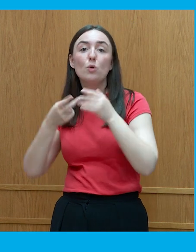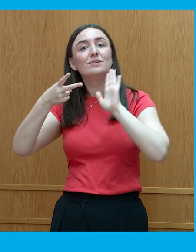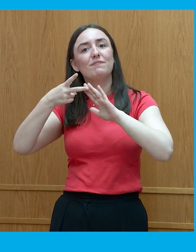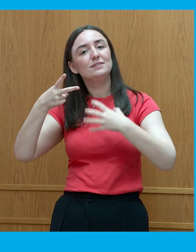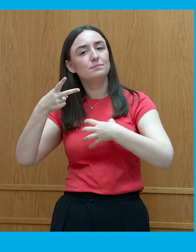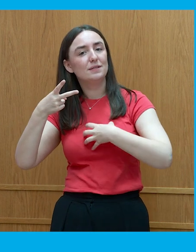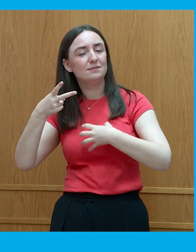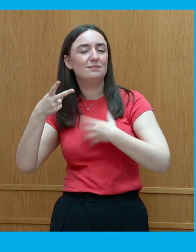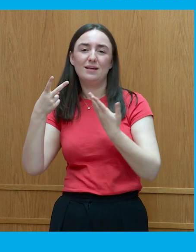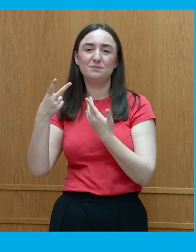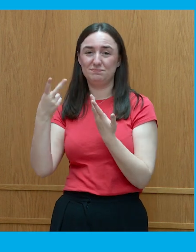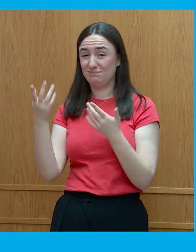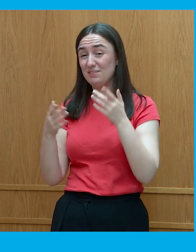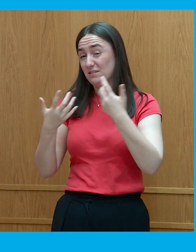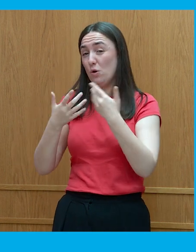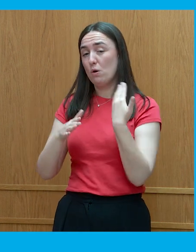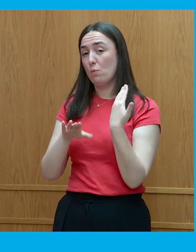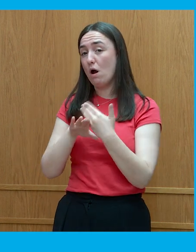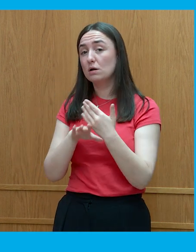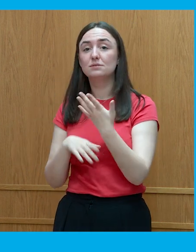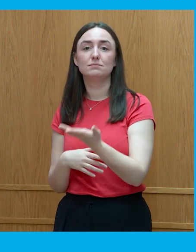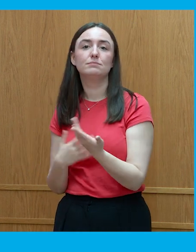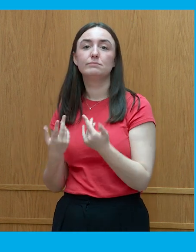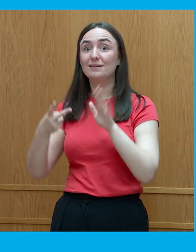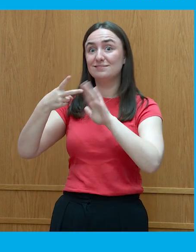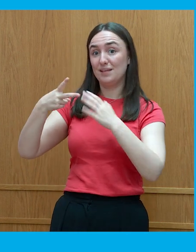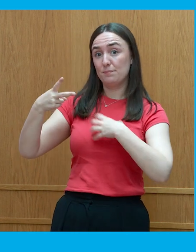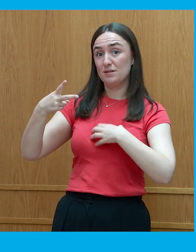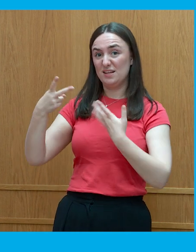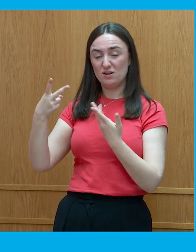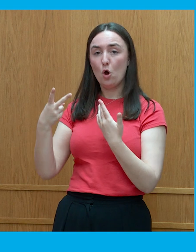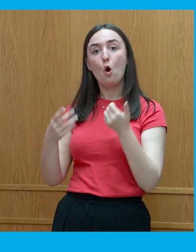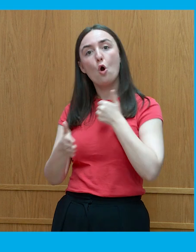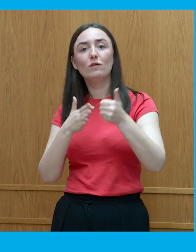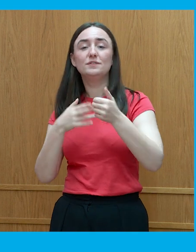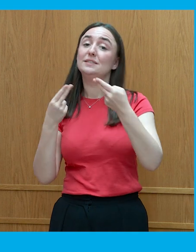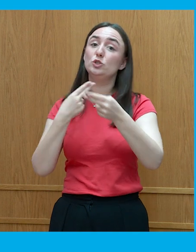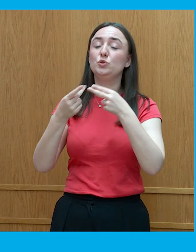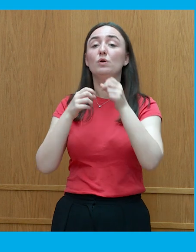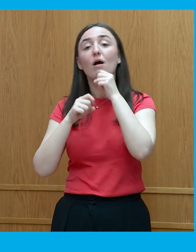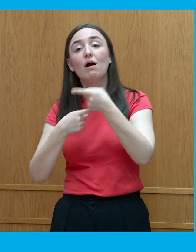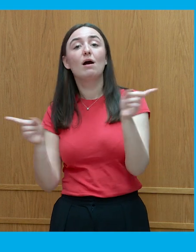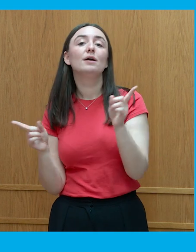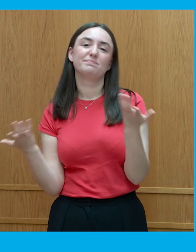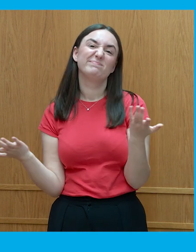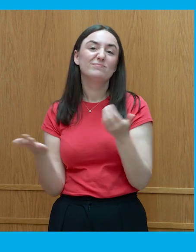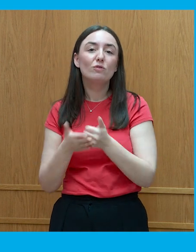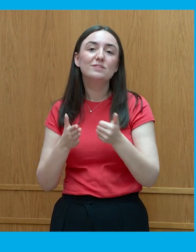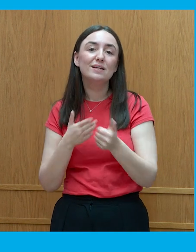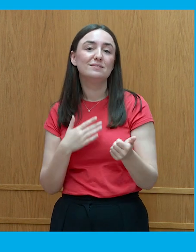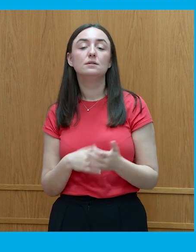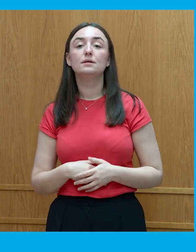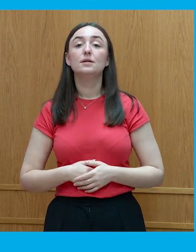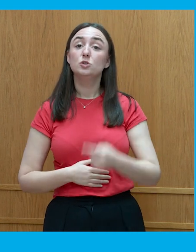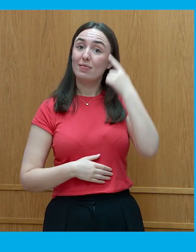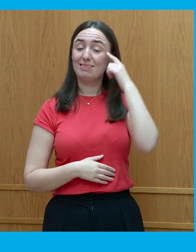know a lot about the vice president. They don't get as much news. So I think right now, I think it was David Axelrod on the Democratic side